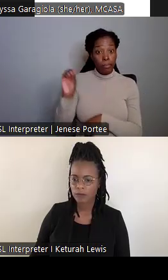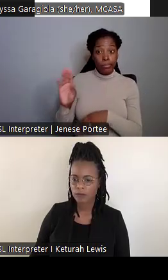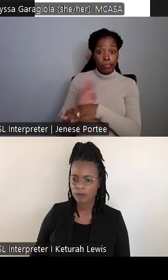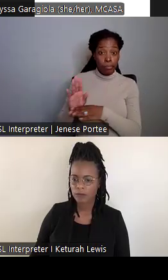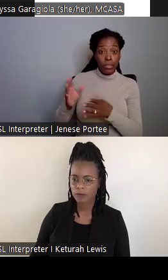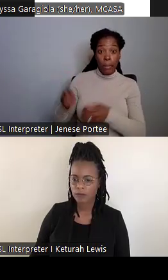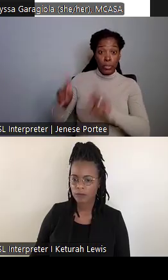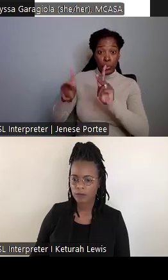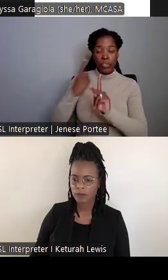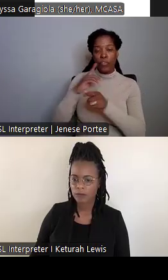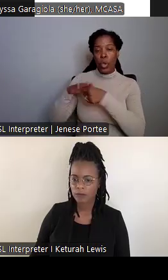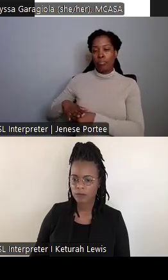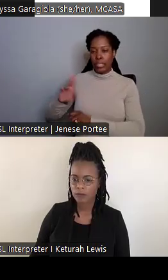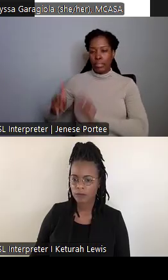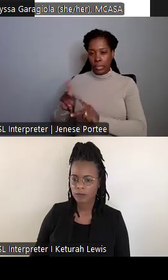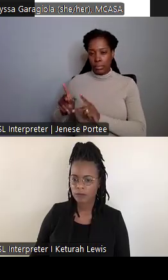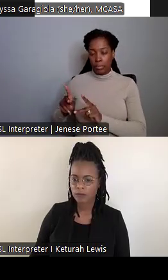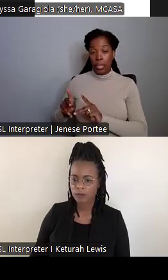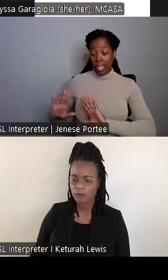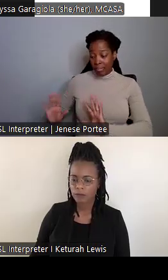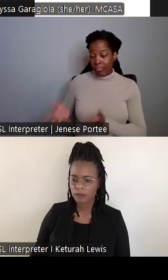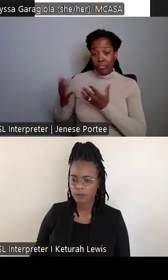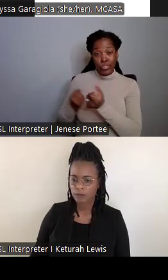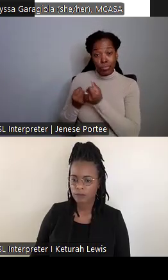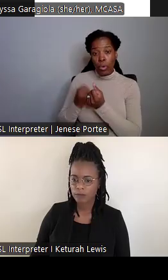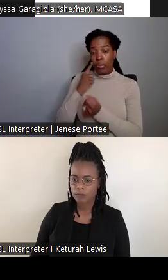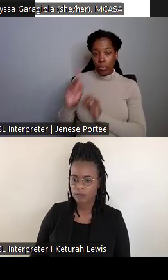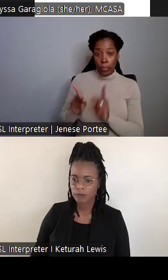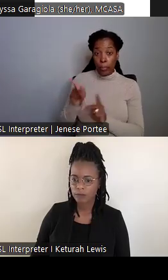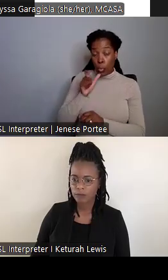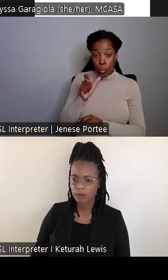support for people that are marginalized within our institutions.